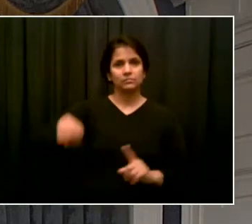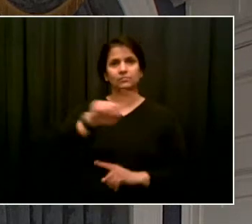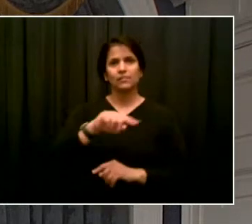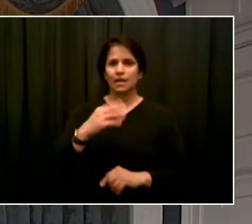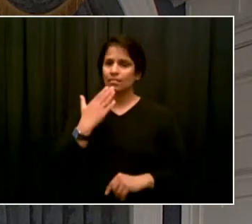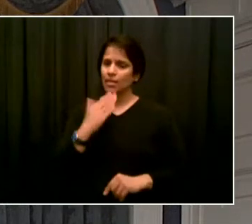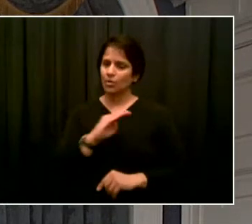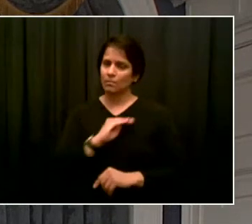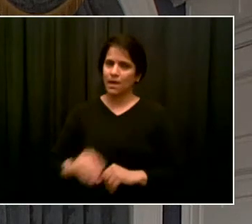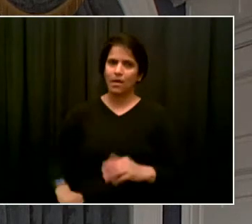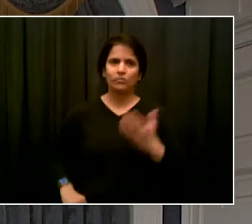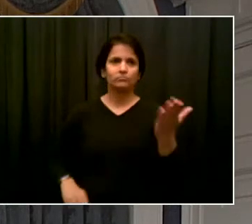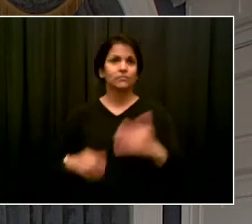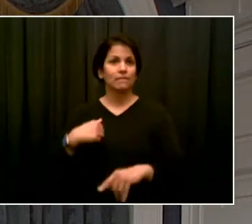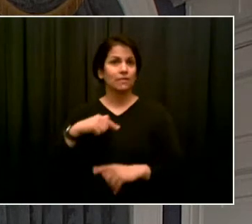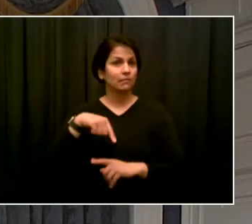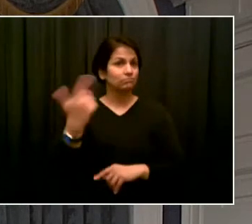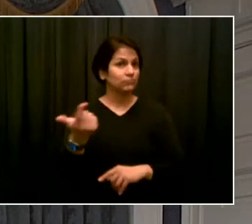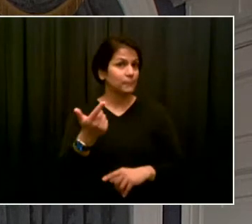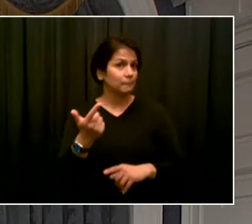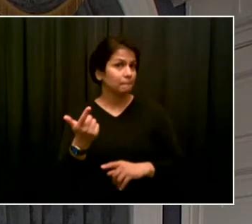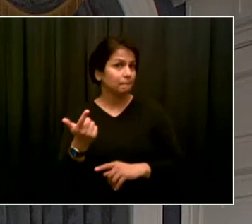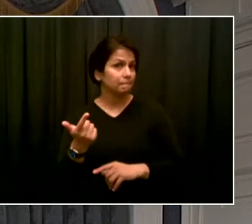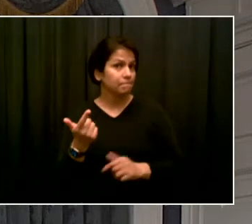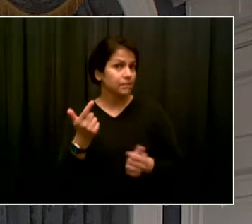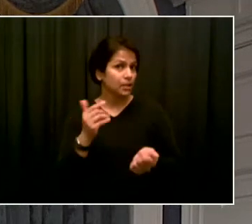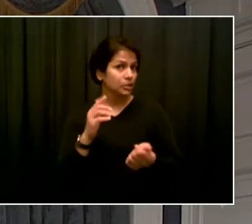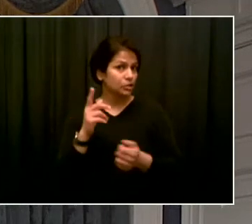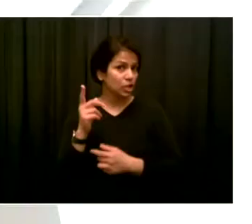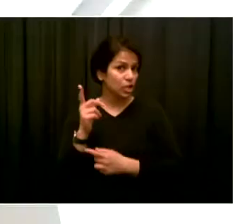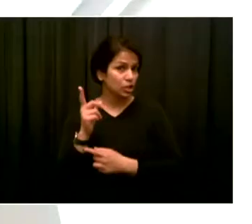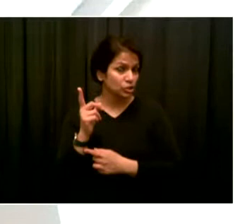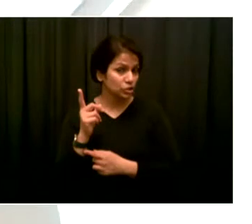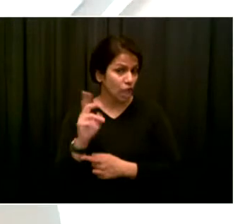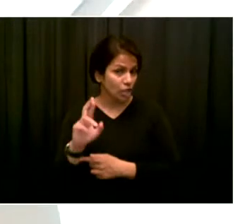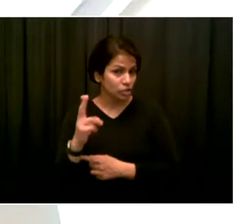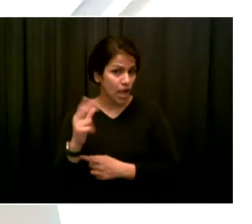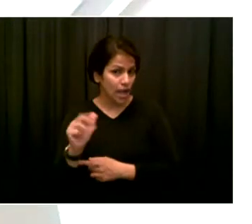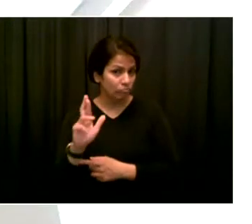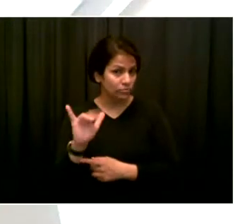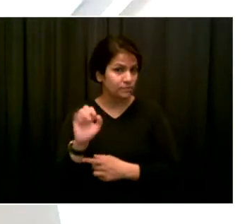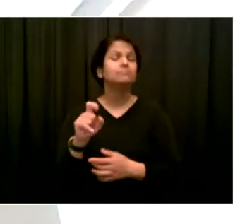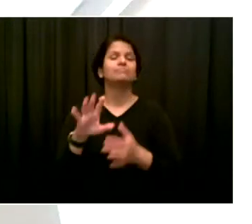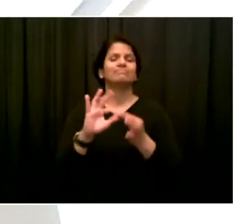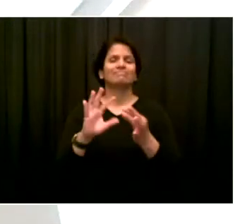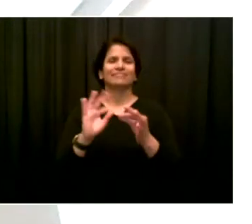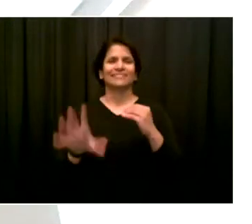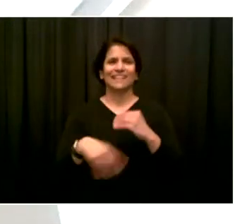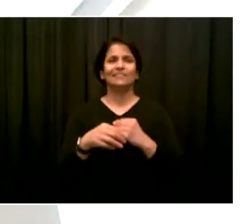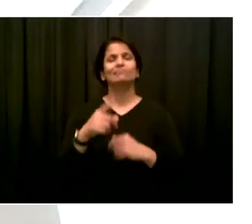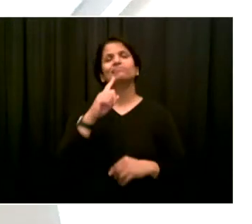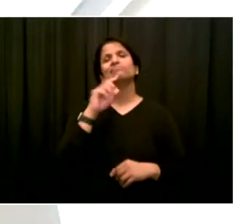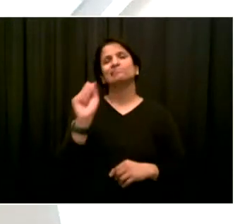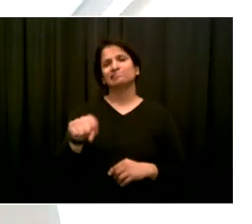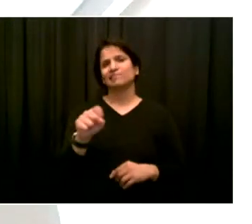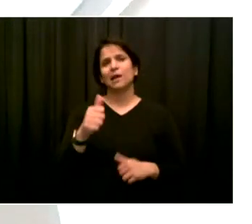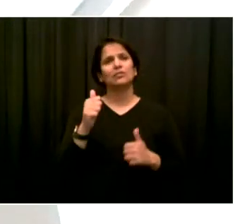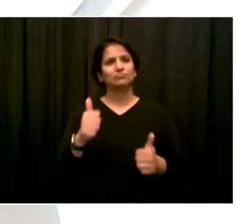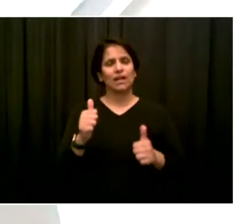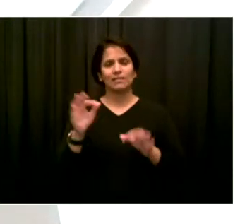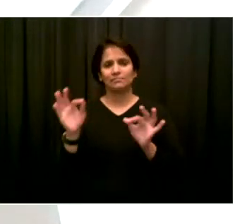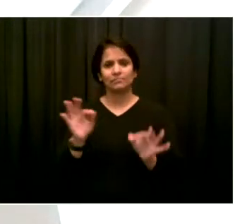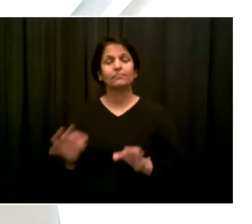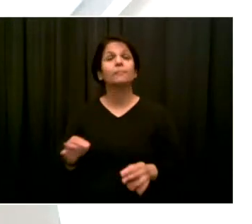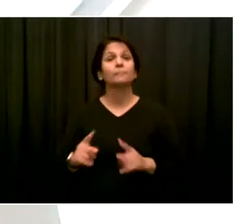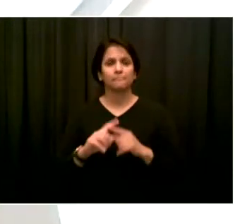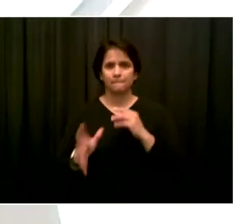I think Susan Herman really said it all. The only thing I would add is that these are programs that are based in science, have